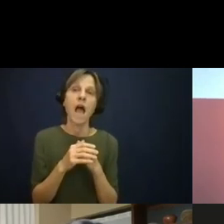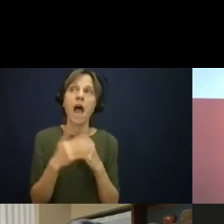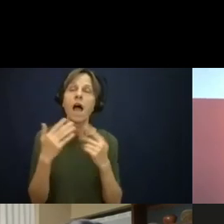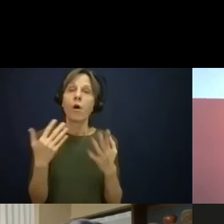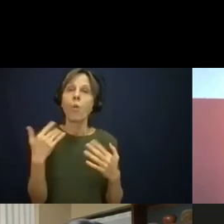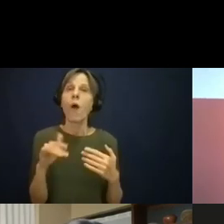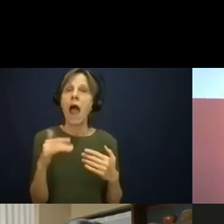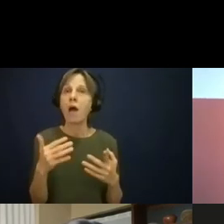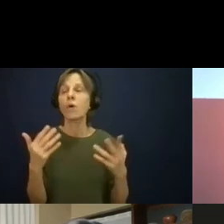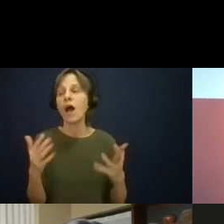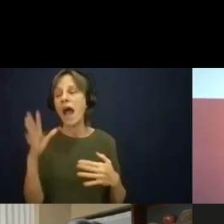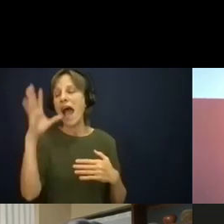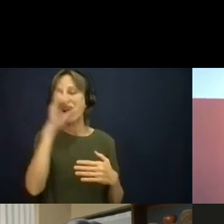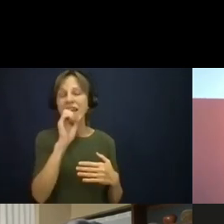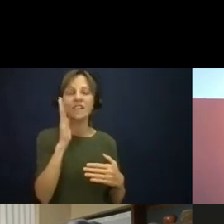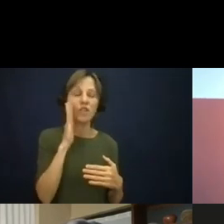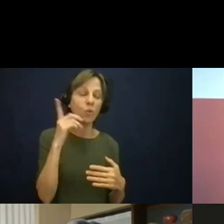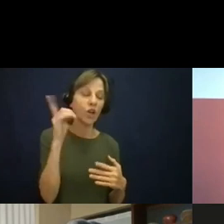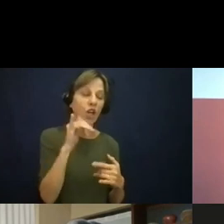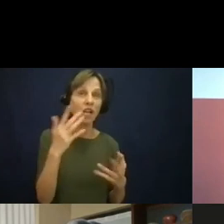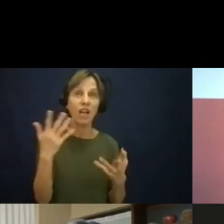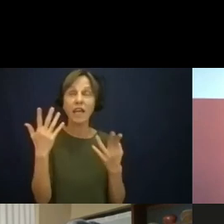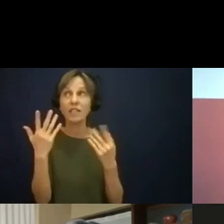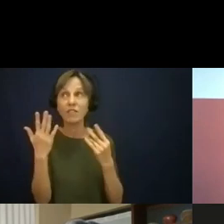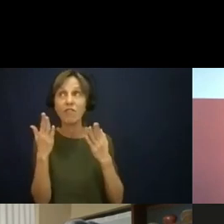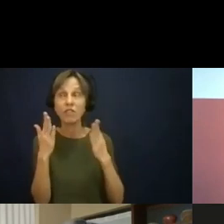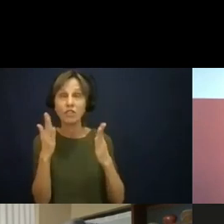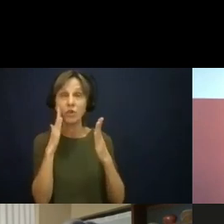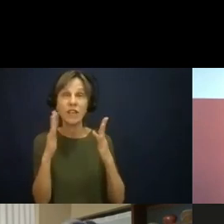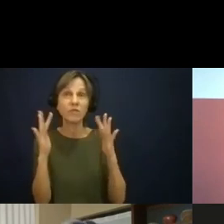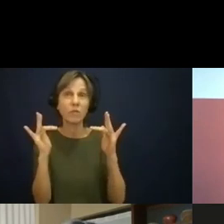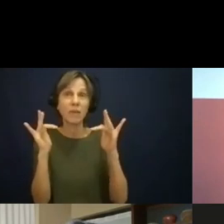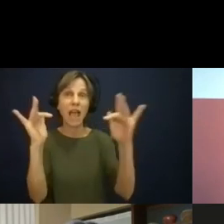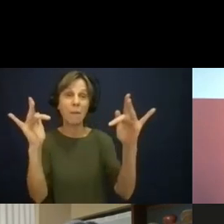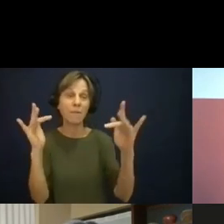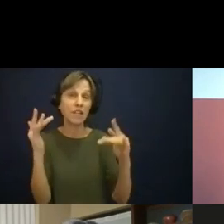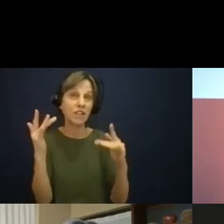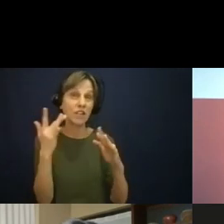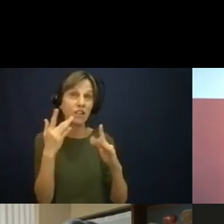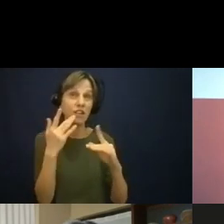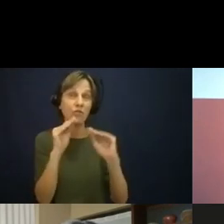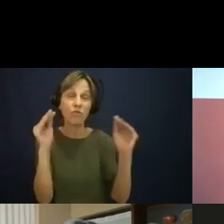Wow, I guess it would look like the streets are more emptier from tents and all,